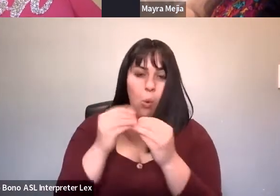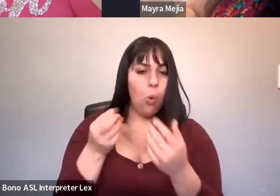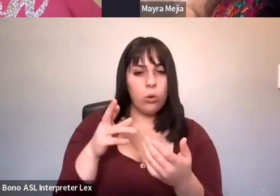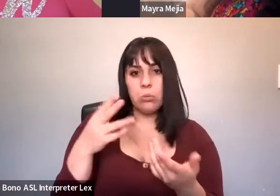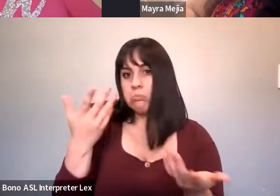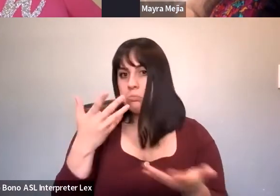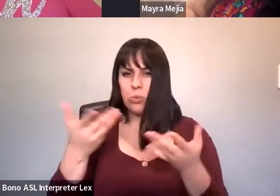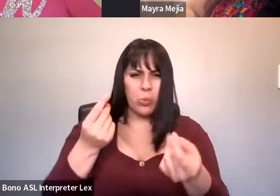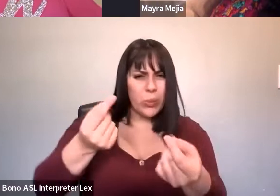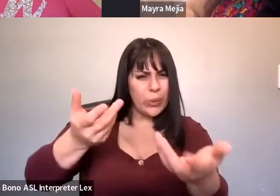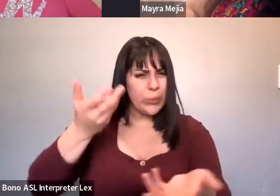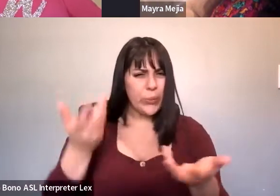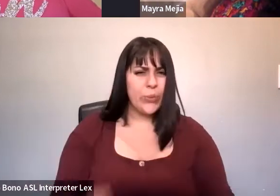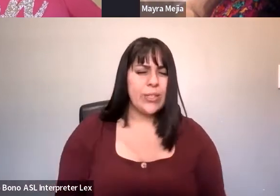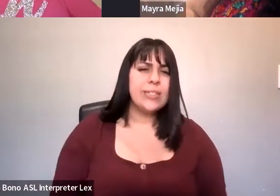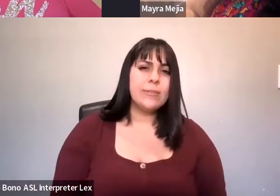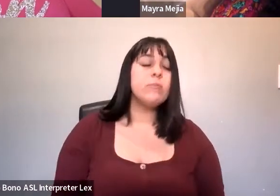that? That's a good question.